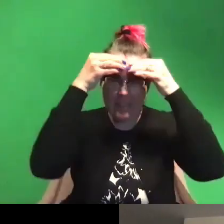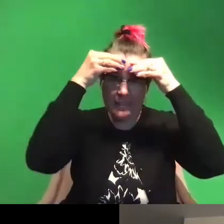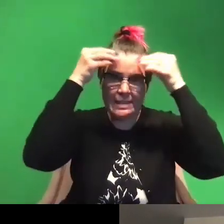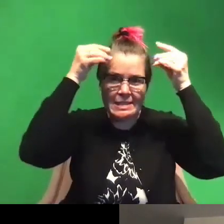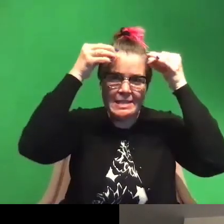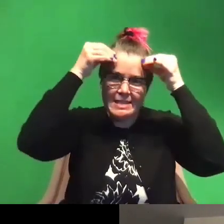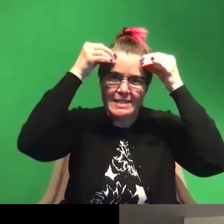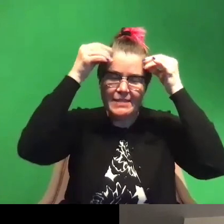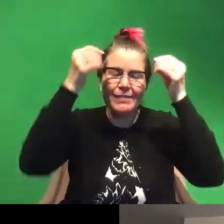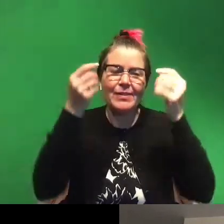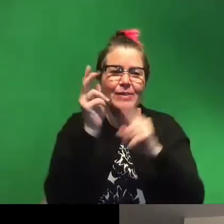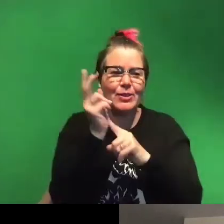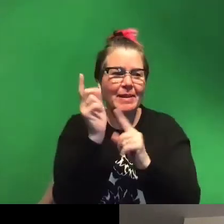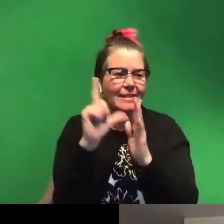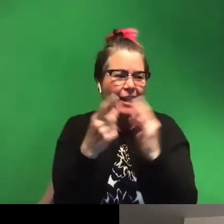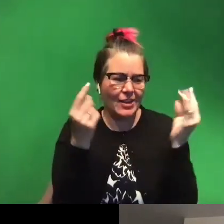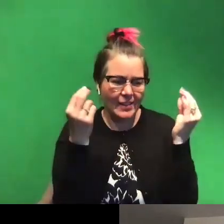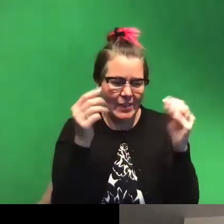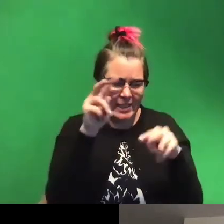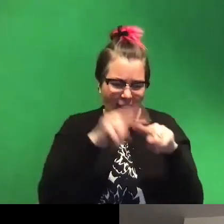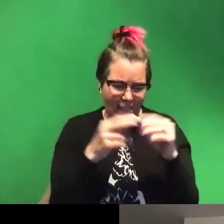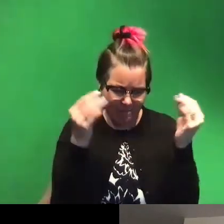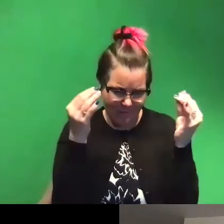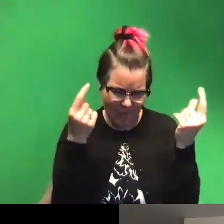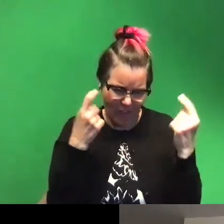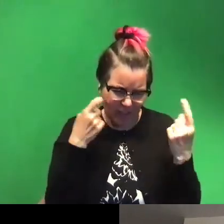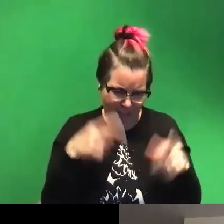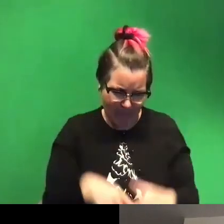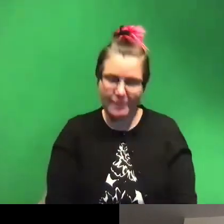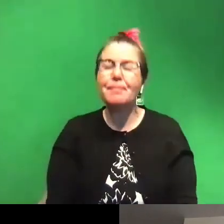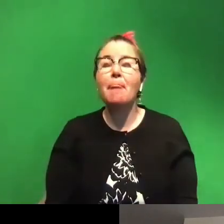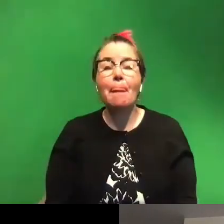for a couple minutes later today. Just what just happened. There are a bunch of